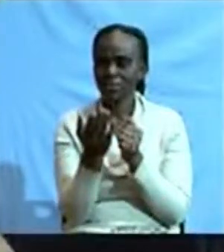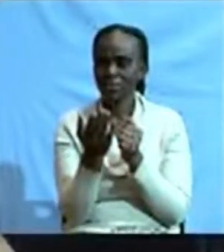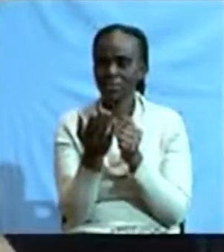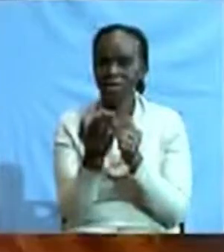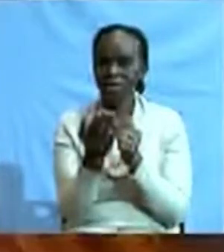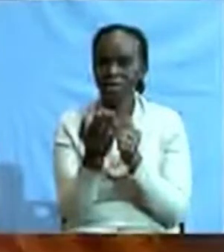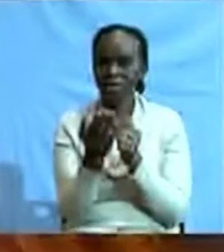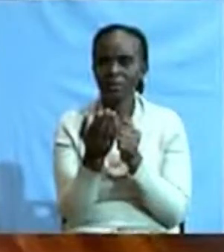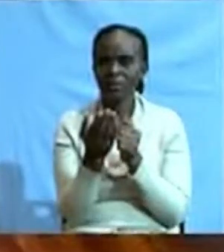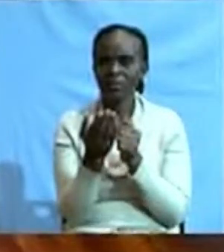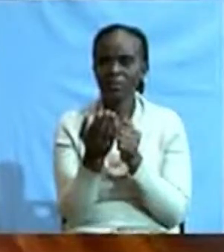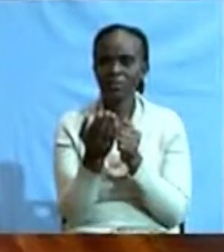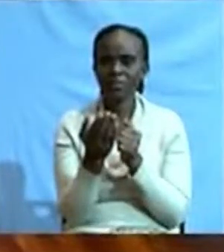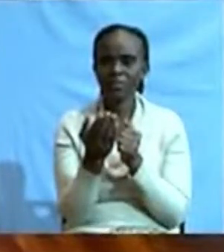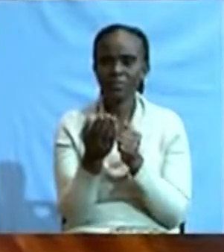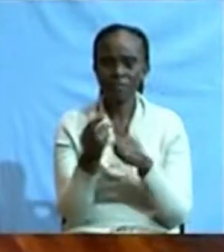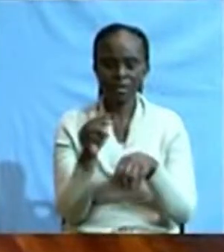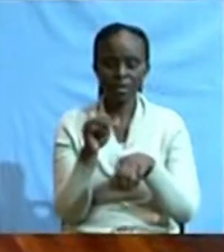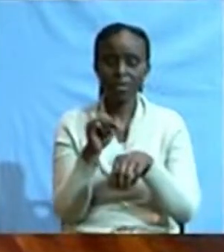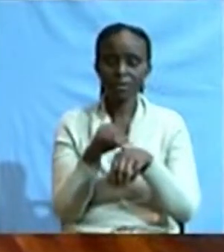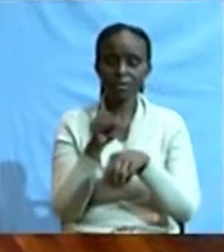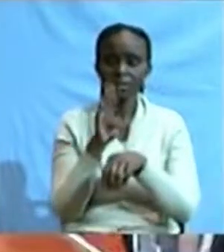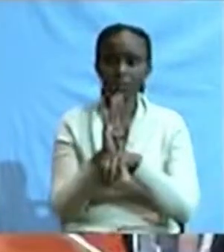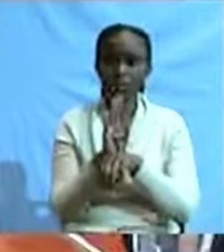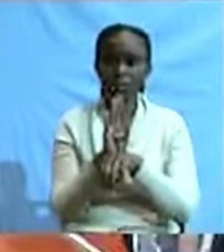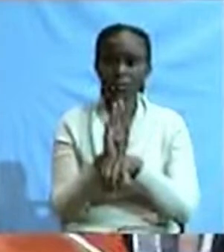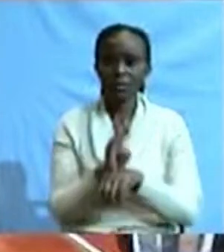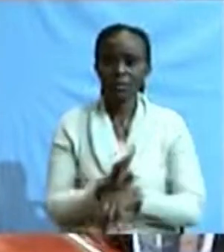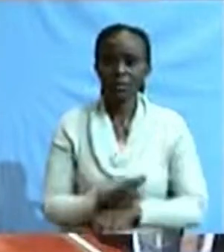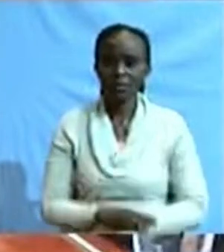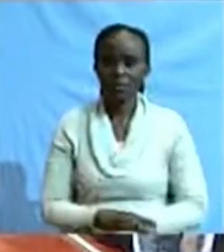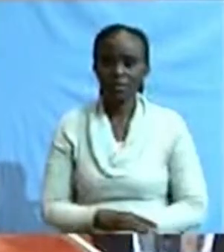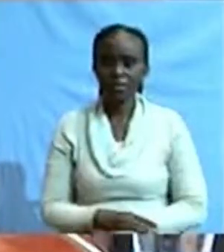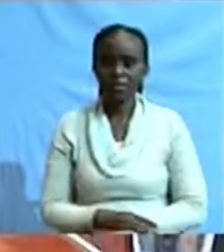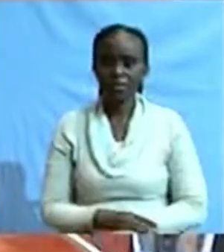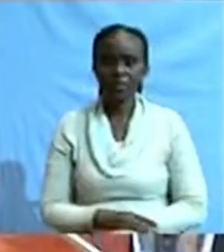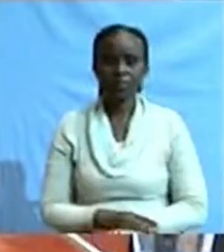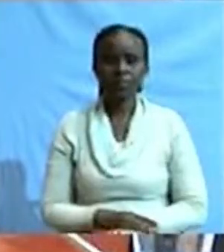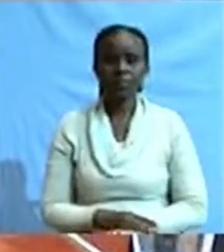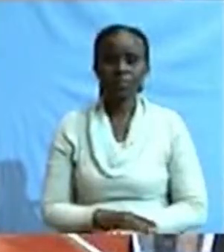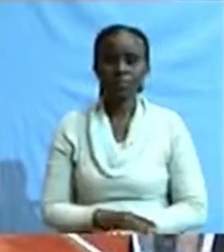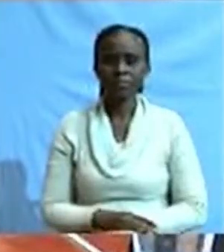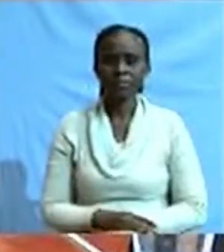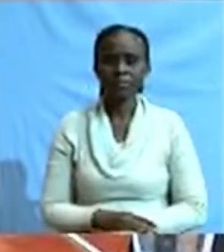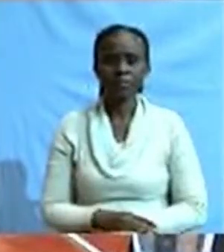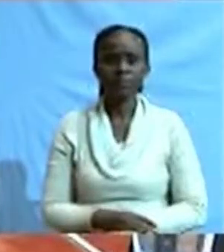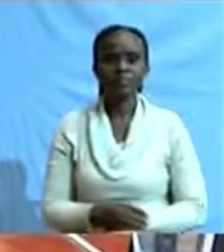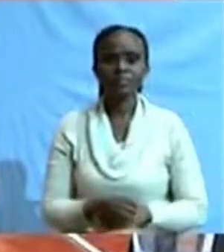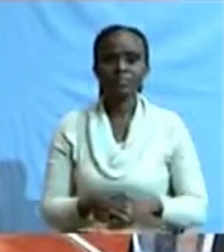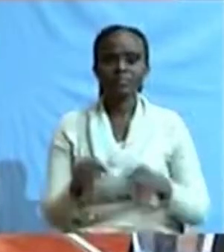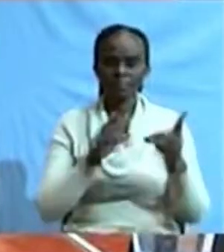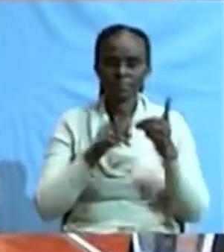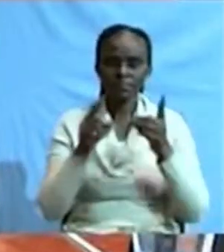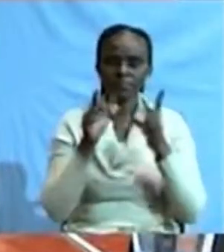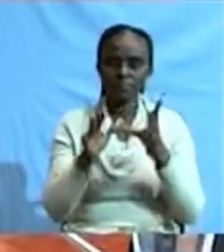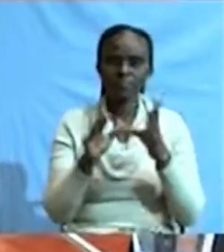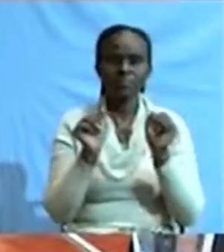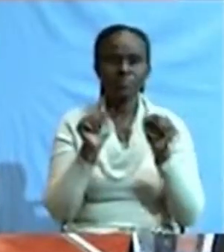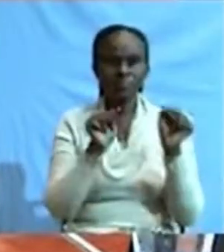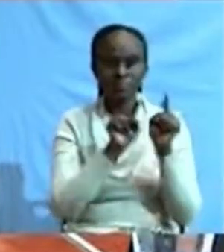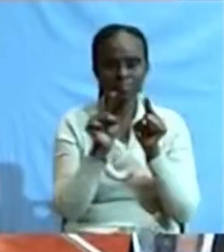Thank you. Maybe I can give a quick response to that, and then the director can also